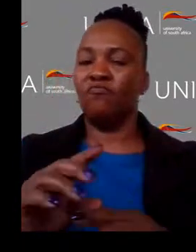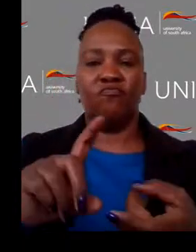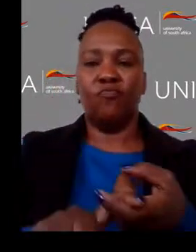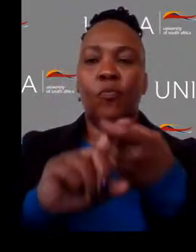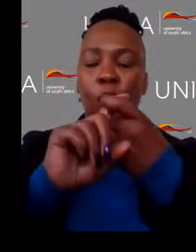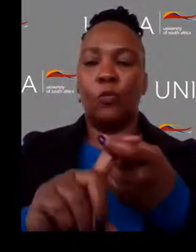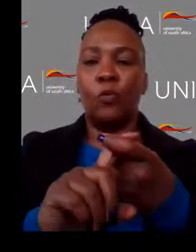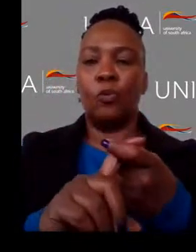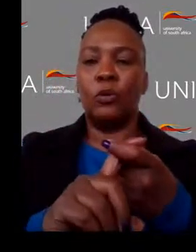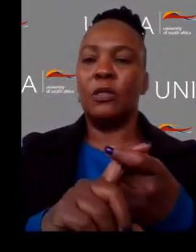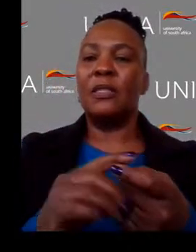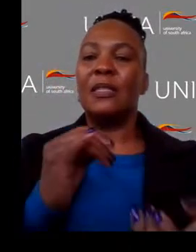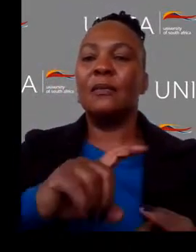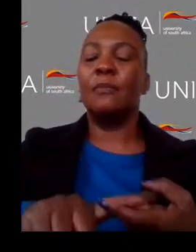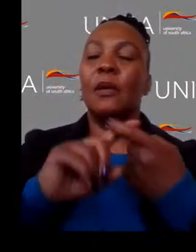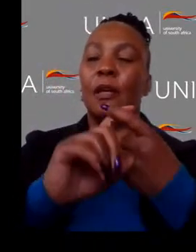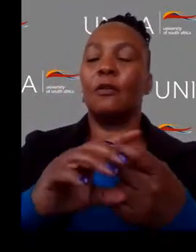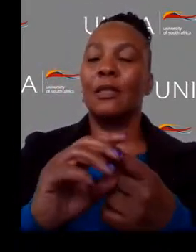of your disability.